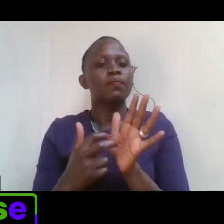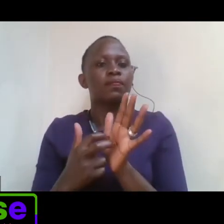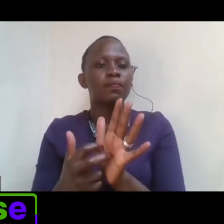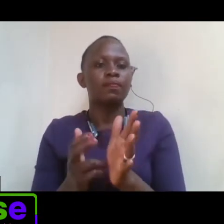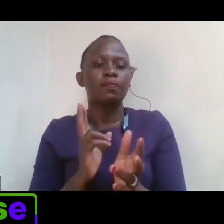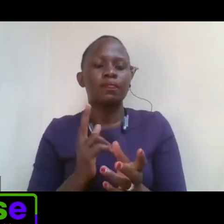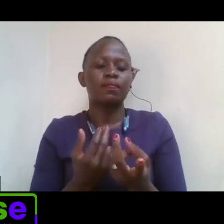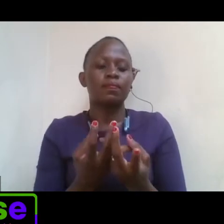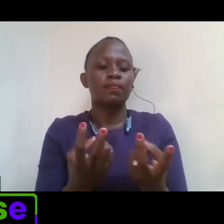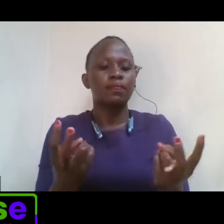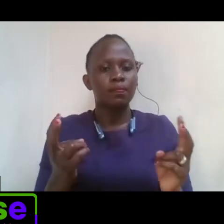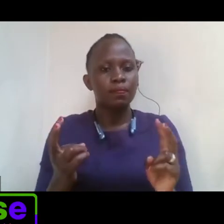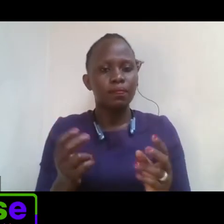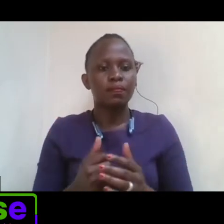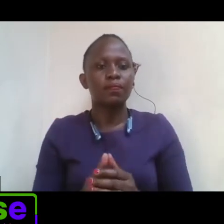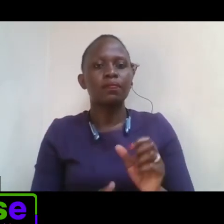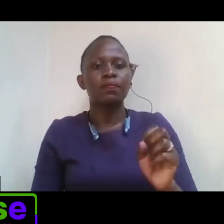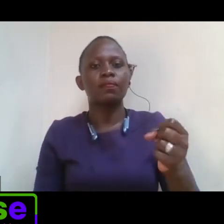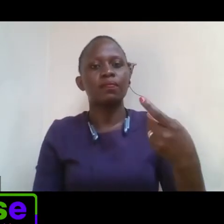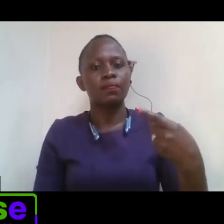panelists. The first one is